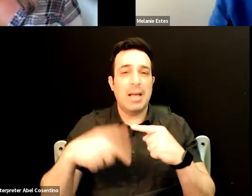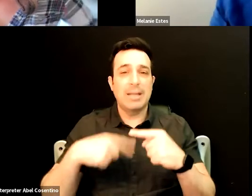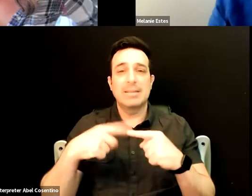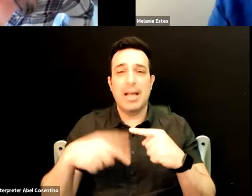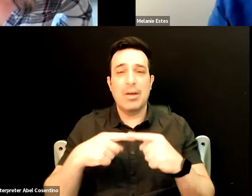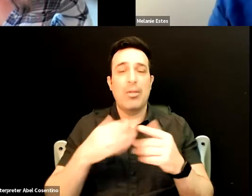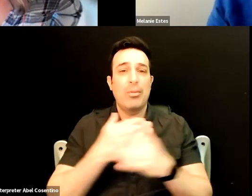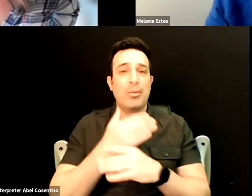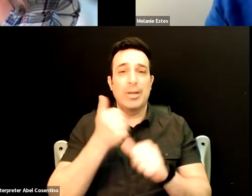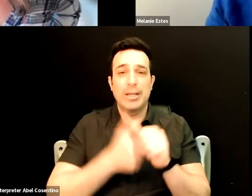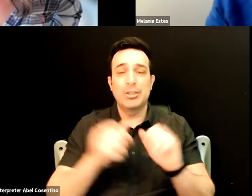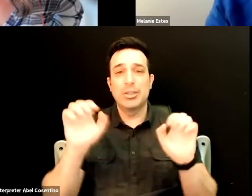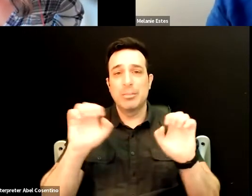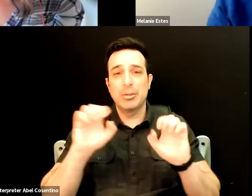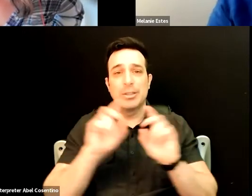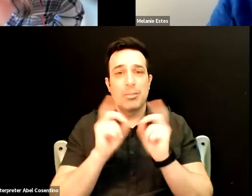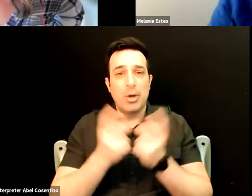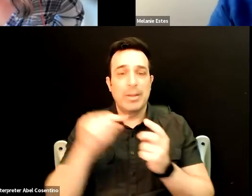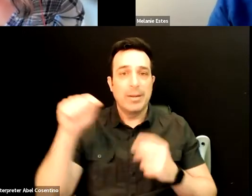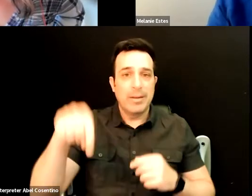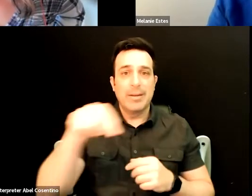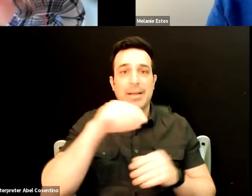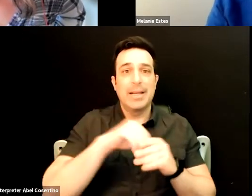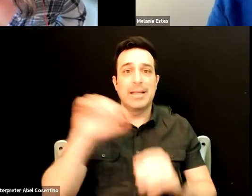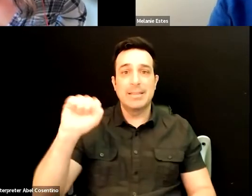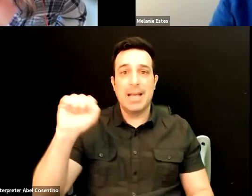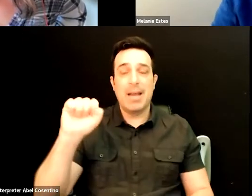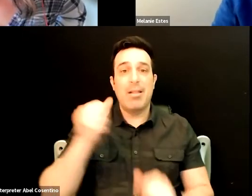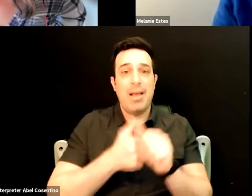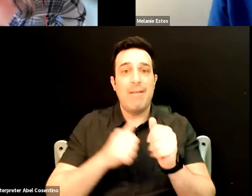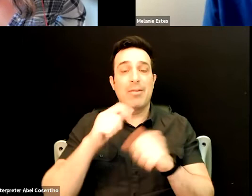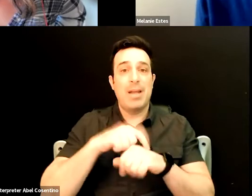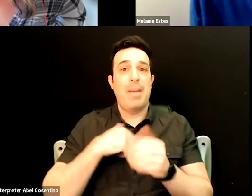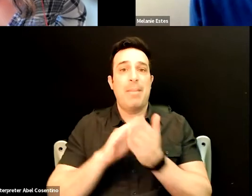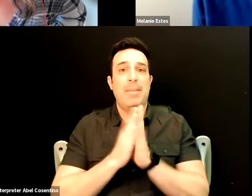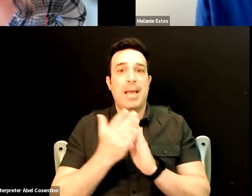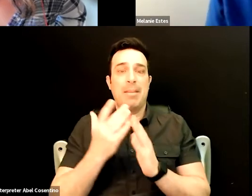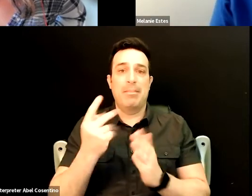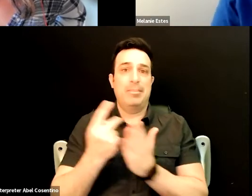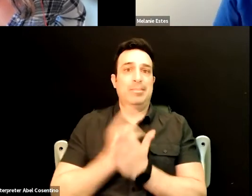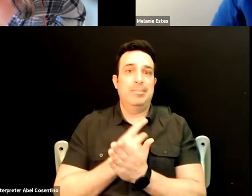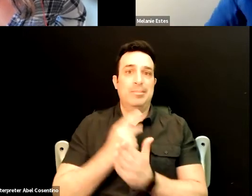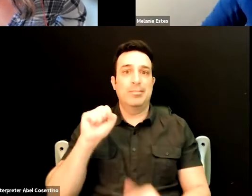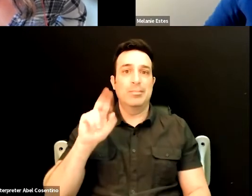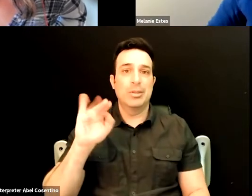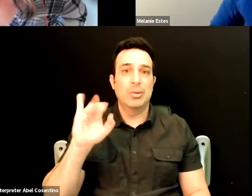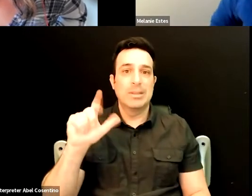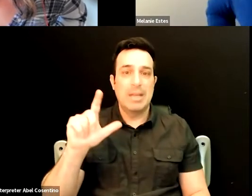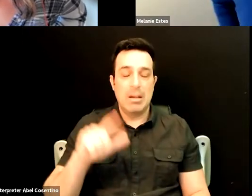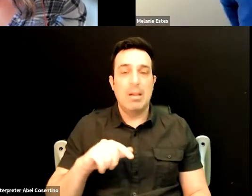every emergency department in Seattle every time I became suicidal. And during